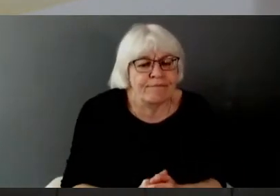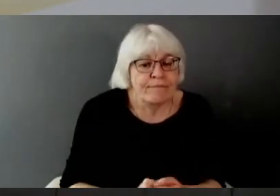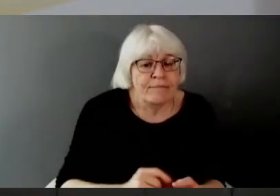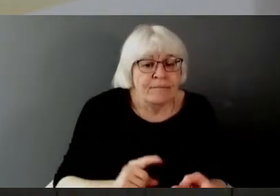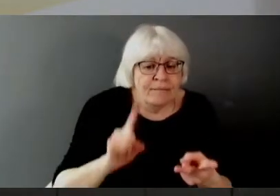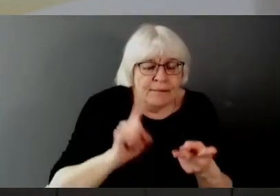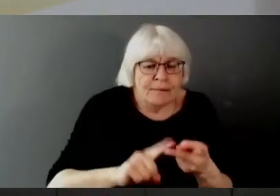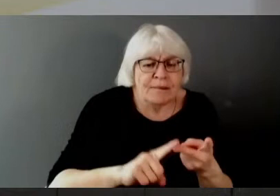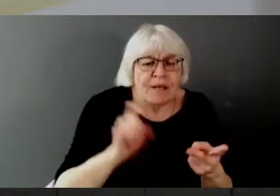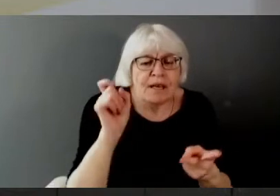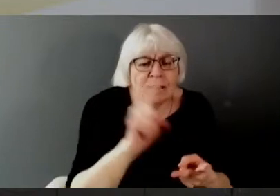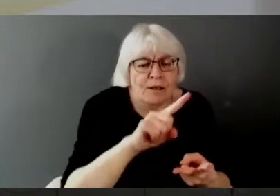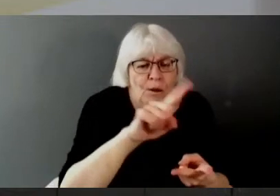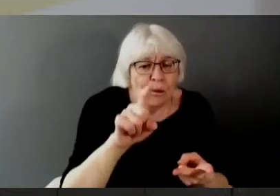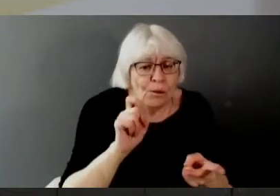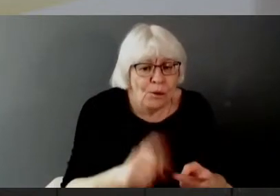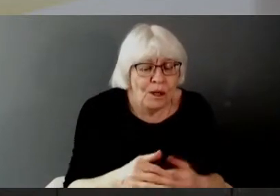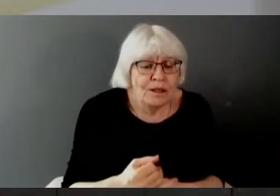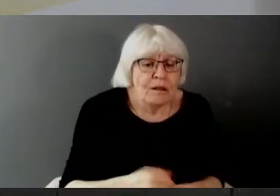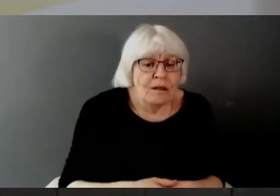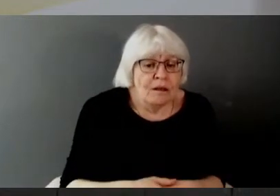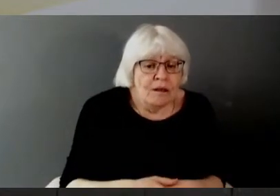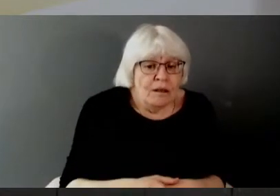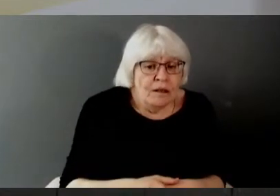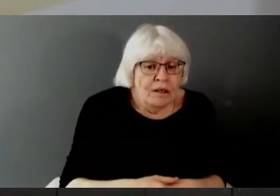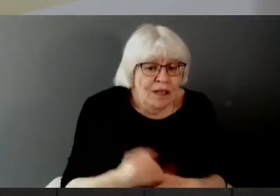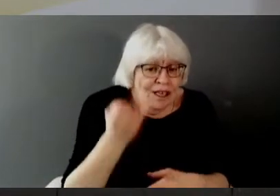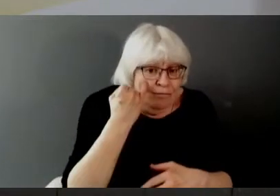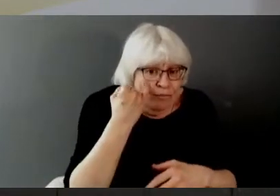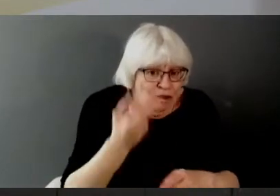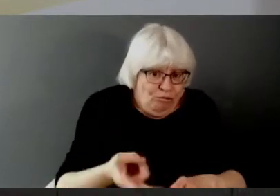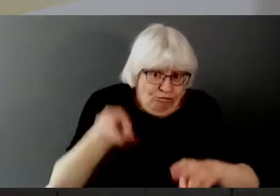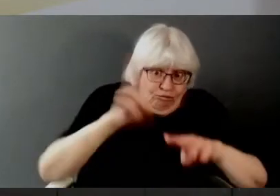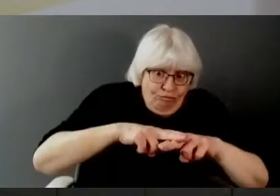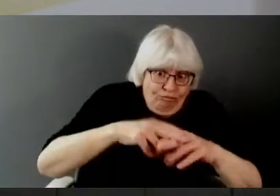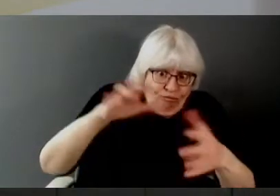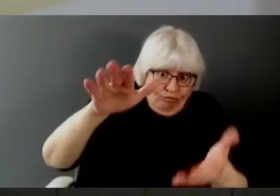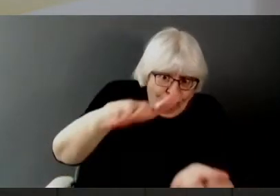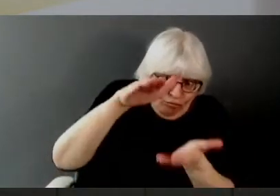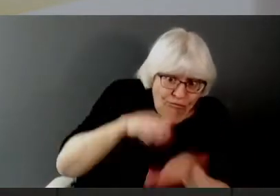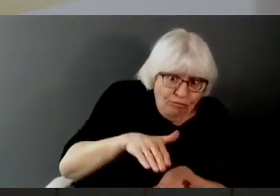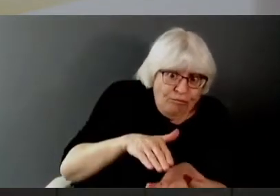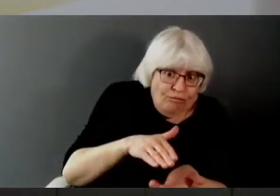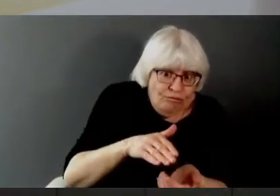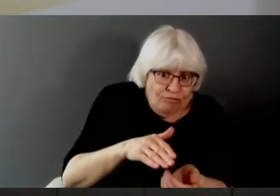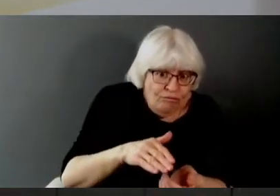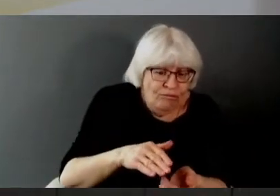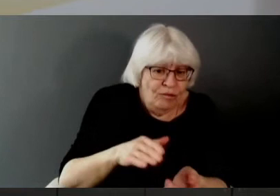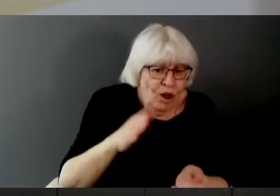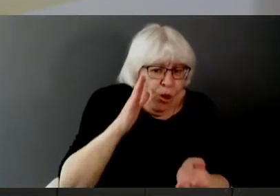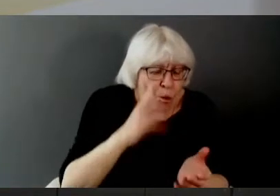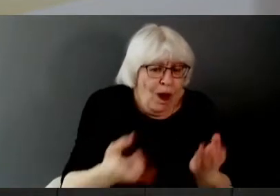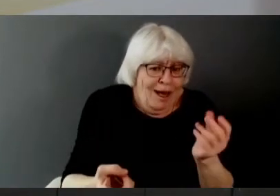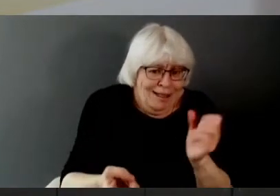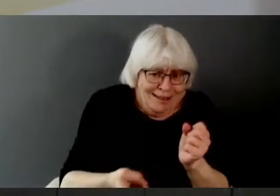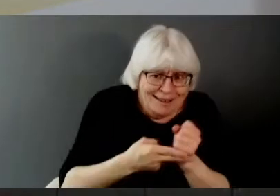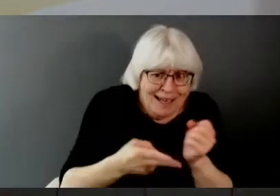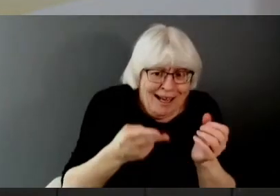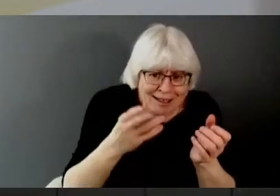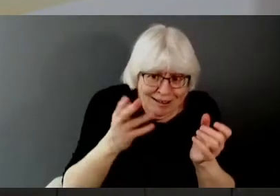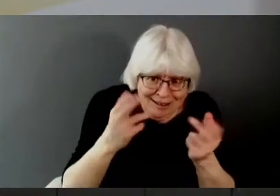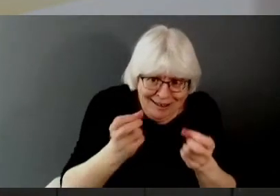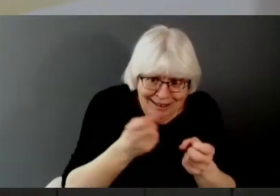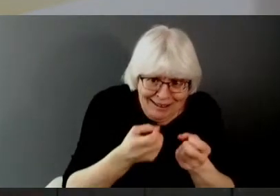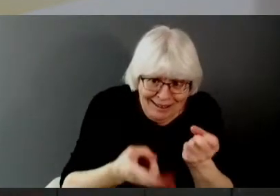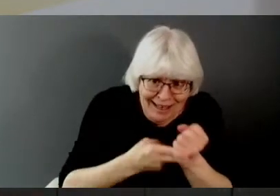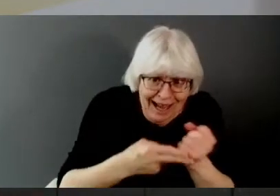start getting bigger shipments right now, do we have the capacity to get those doses out to islanders immediately, or would they be waiting